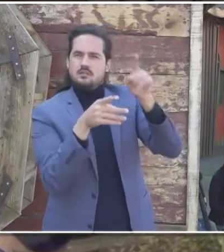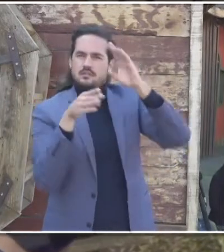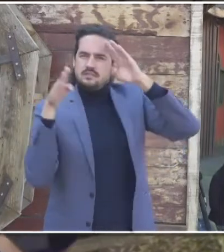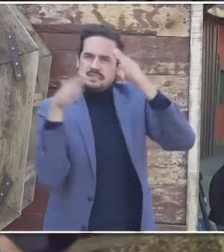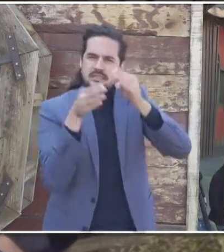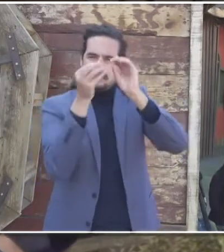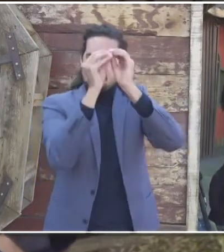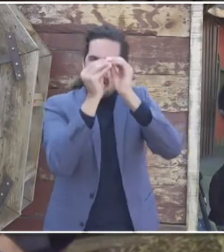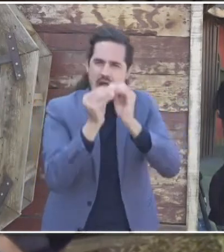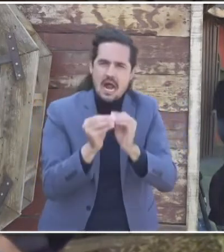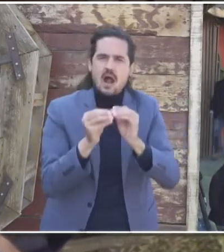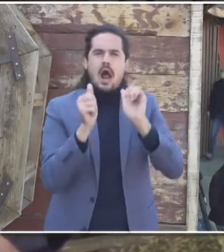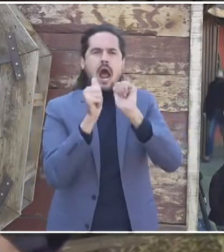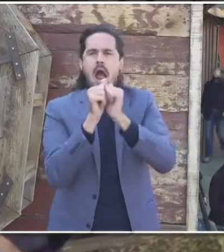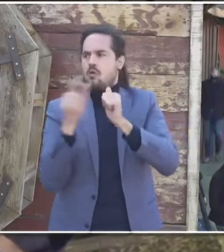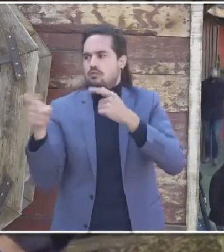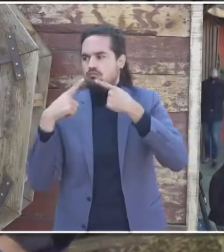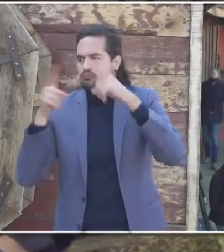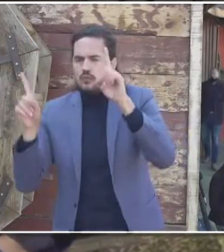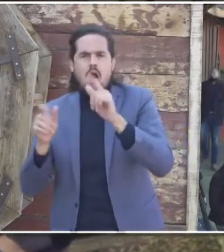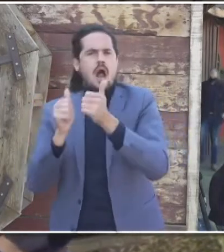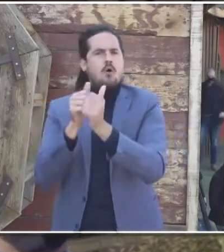fair share of these vaccines.